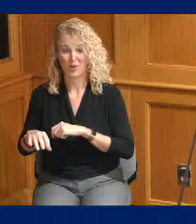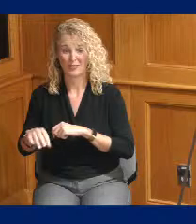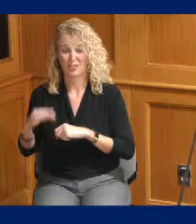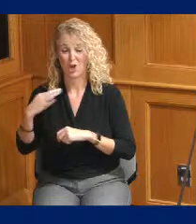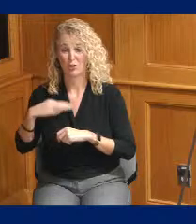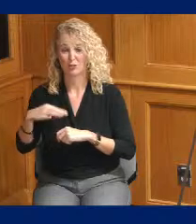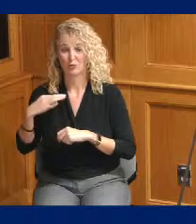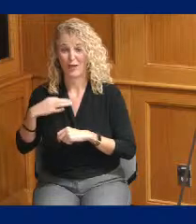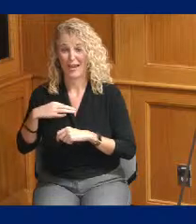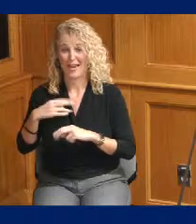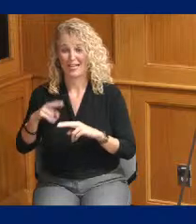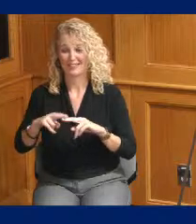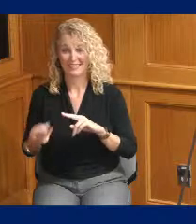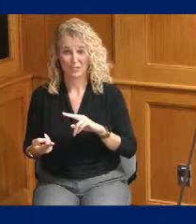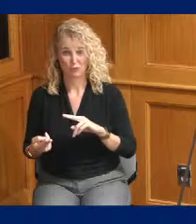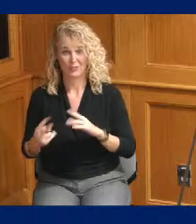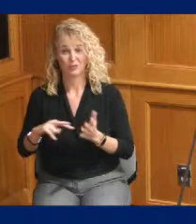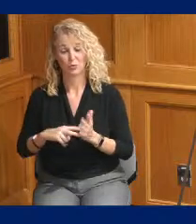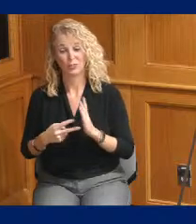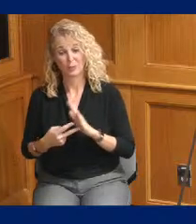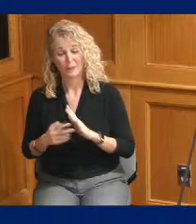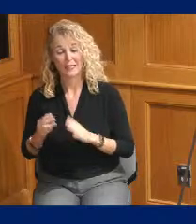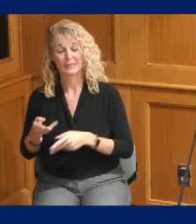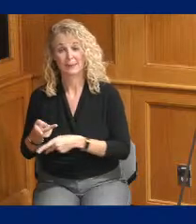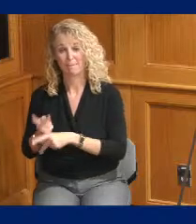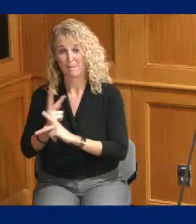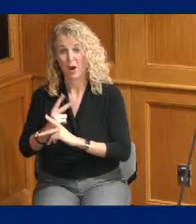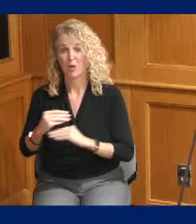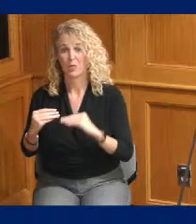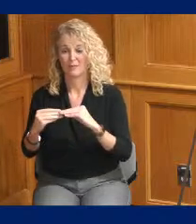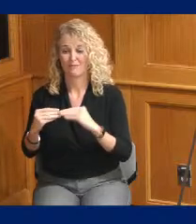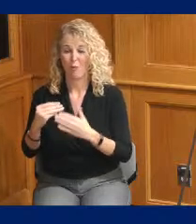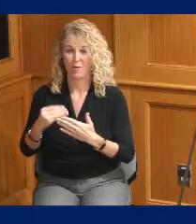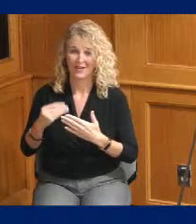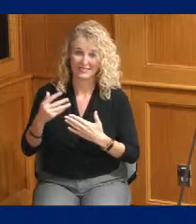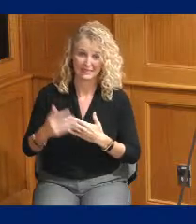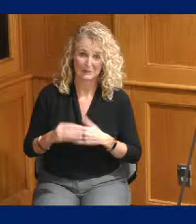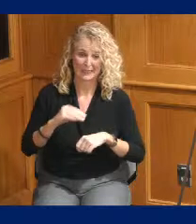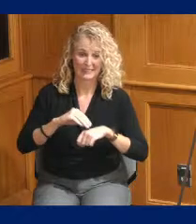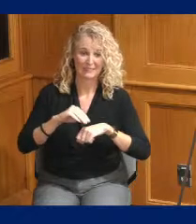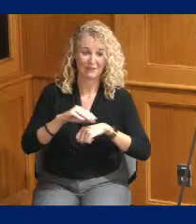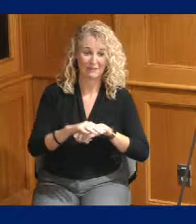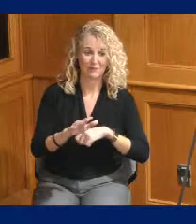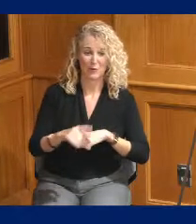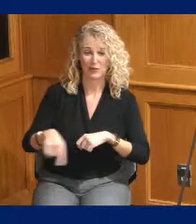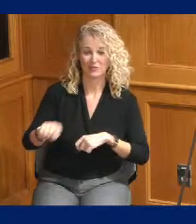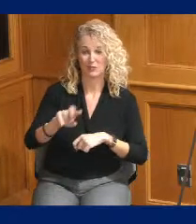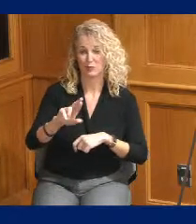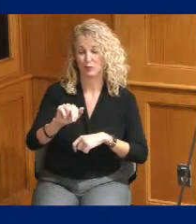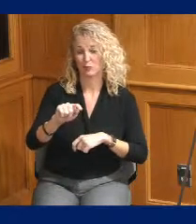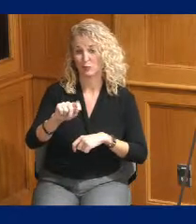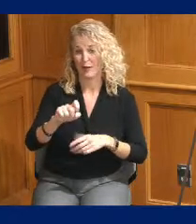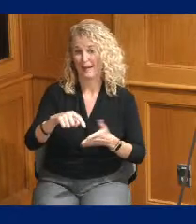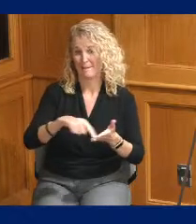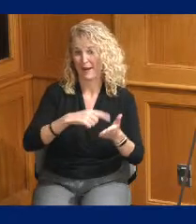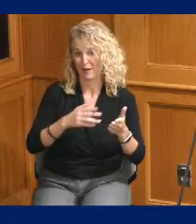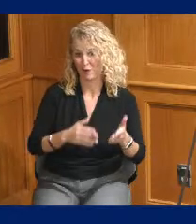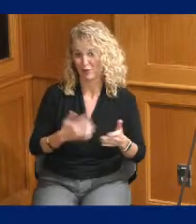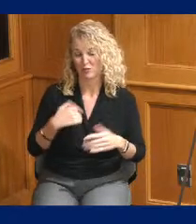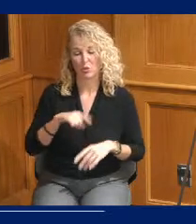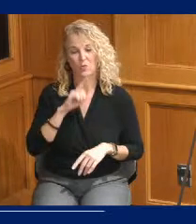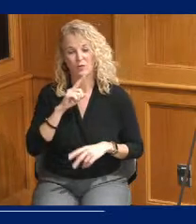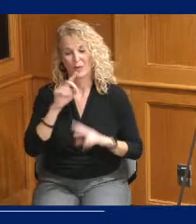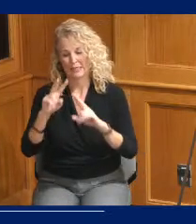our credit rating, which will, of course, then make borrowing more expensive and impact ratepayers ultimately. So we really keep a close eye on those last